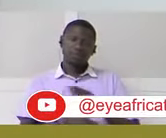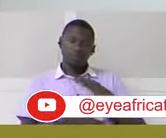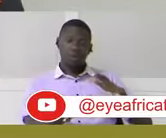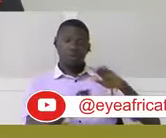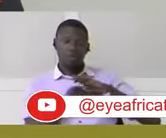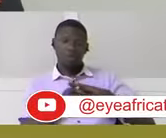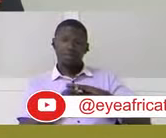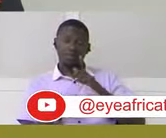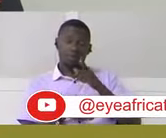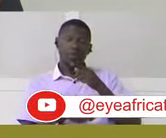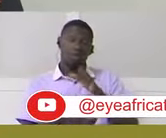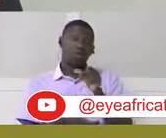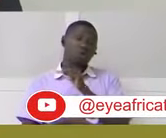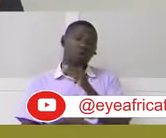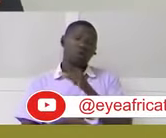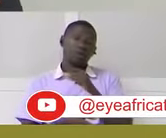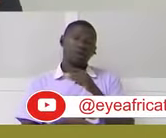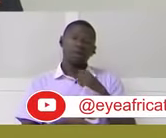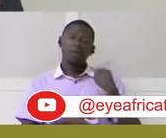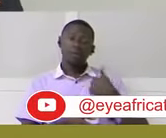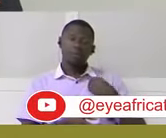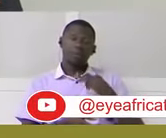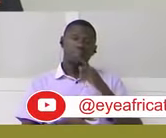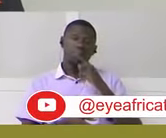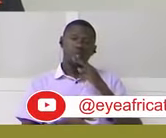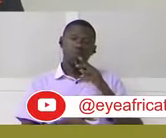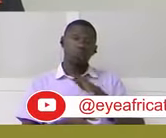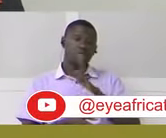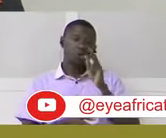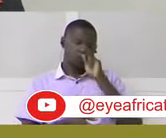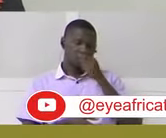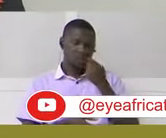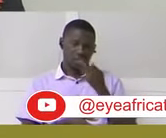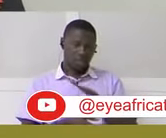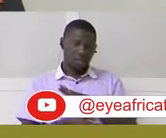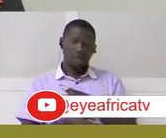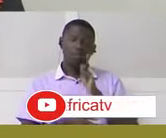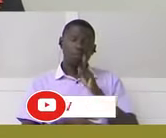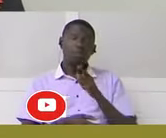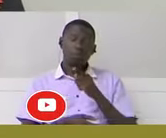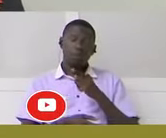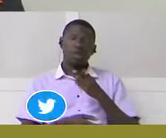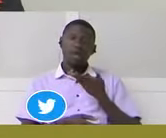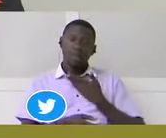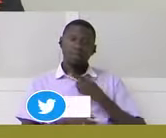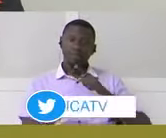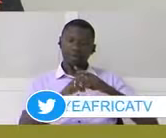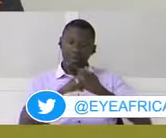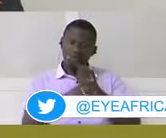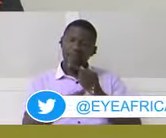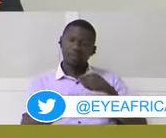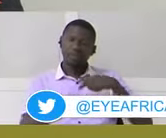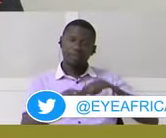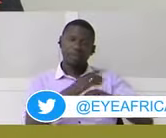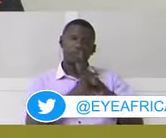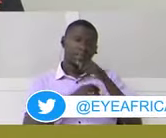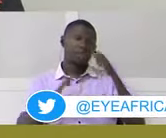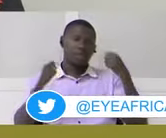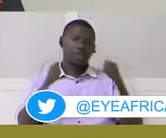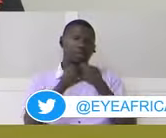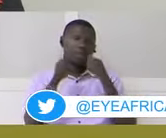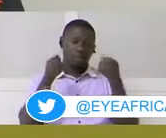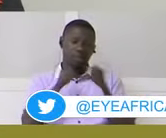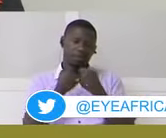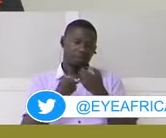victims who did not die but had suffered injuries in that accident. Karu na mwele mwodo ulu funa lusoto ndale mene baramata o accident yungko no imamfa bari mwole soto ndale